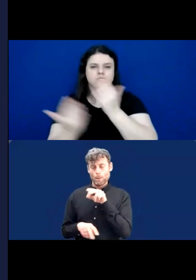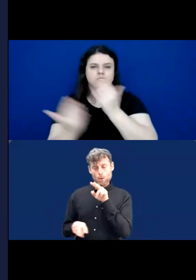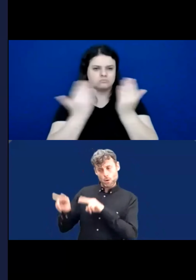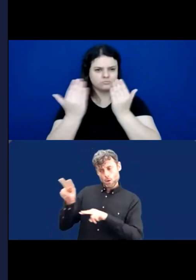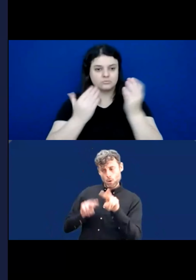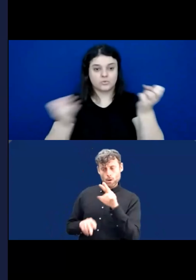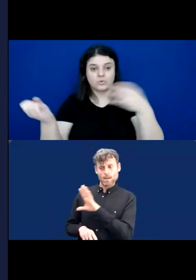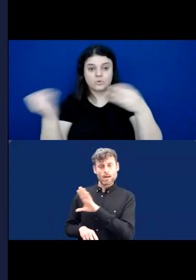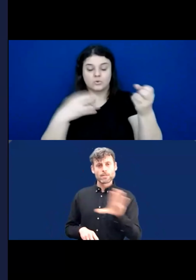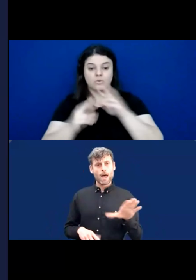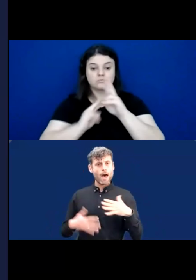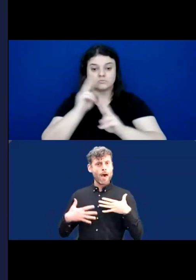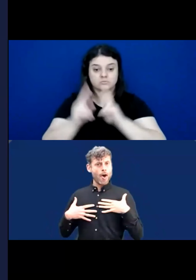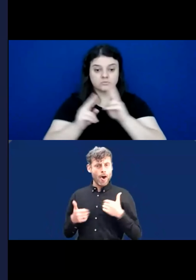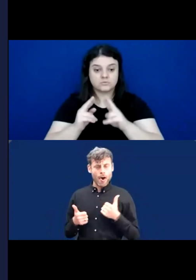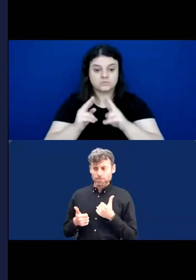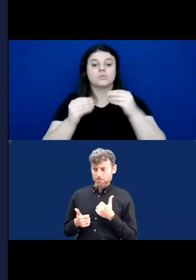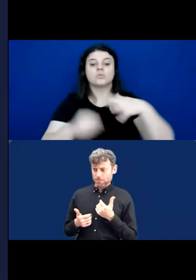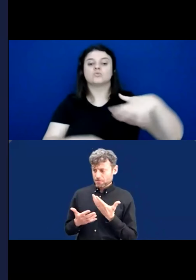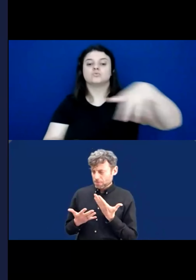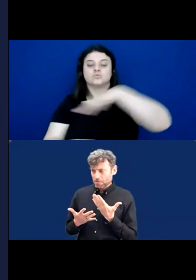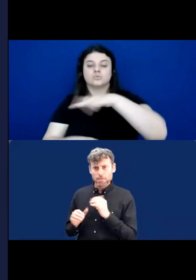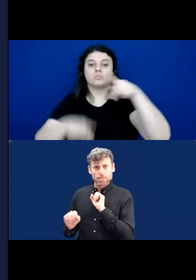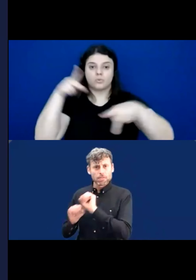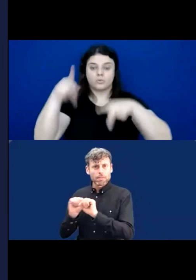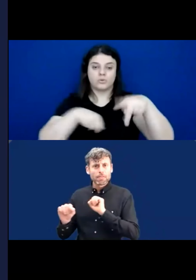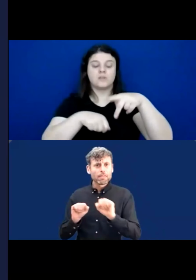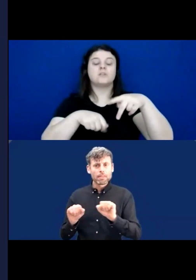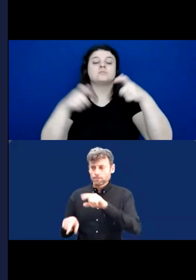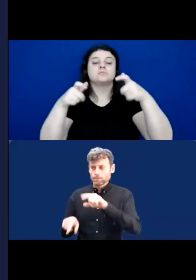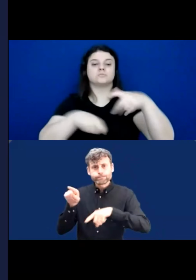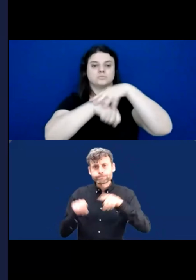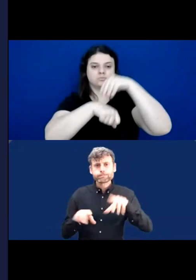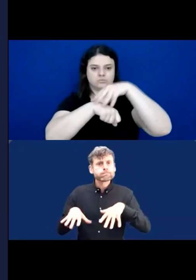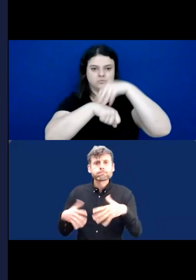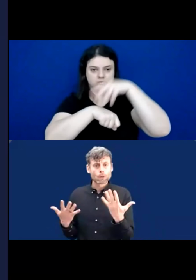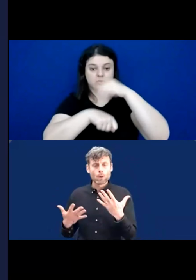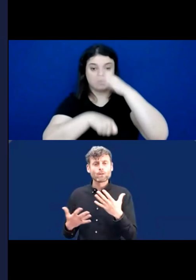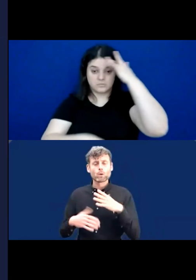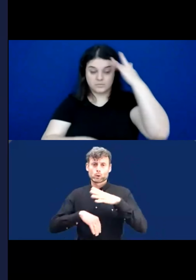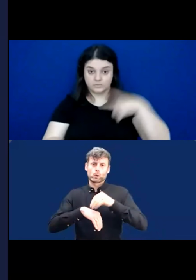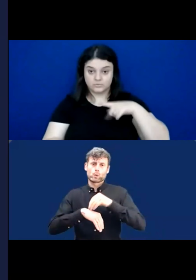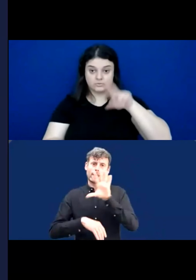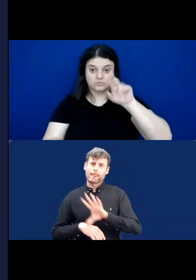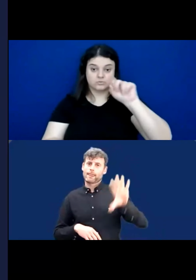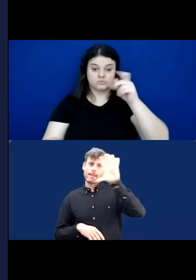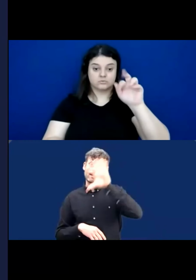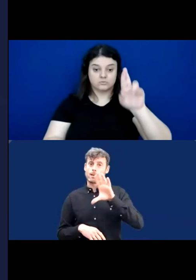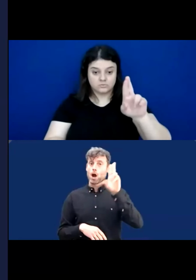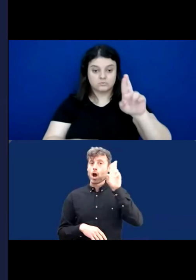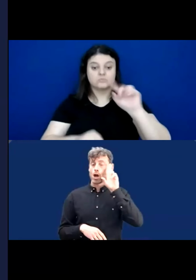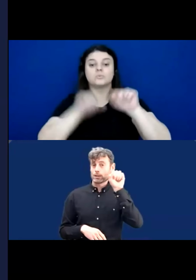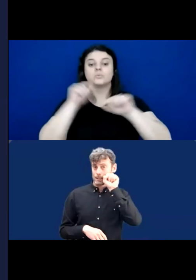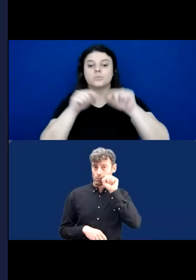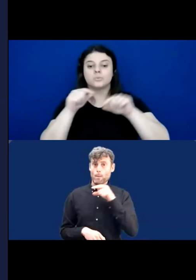the general population in Sweden, where people with Usher syndrome have revealed a poorer